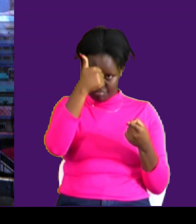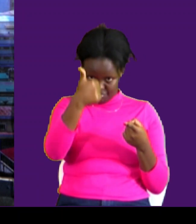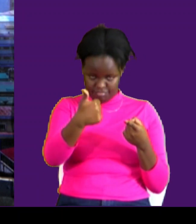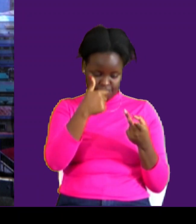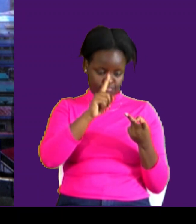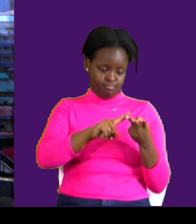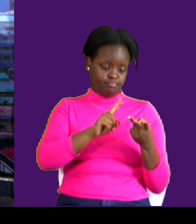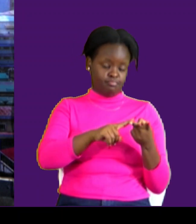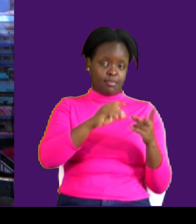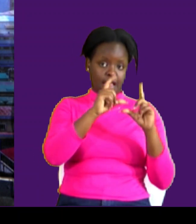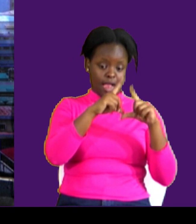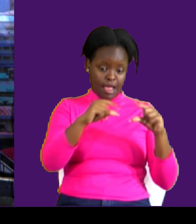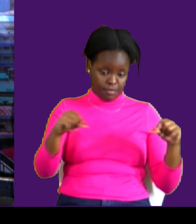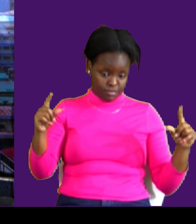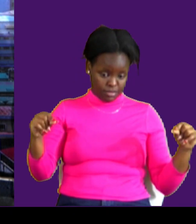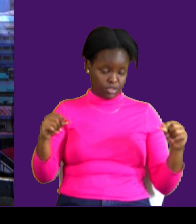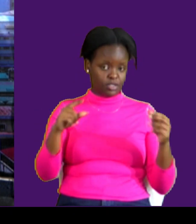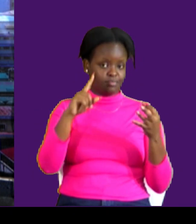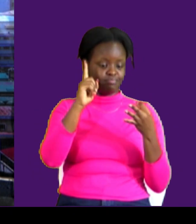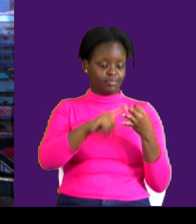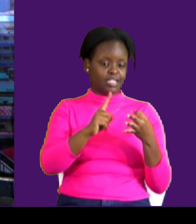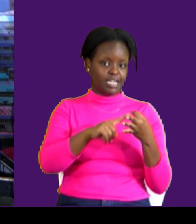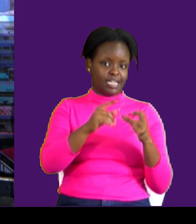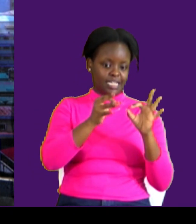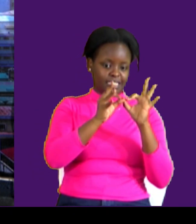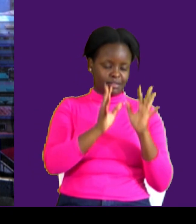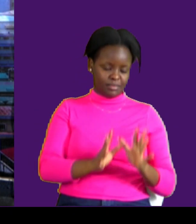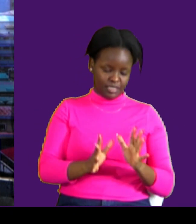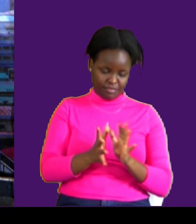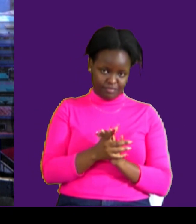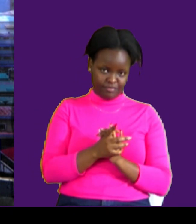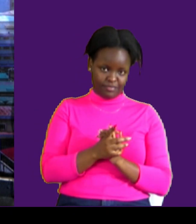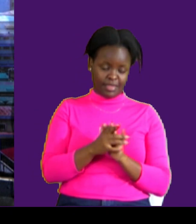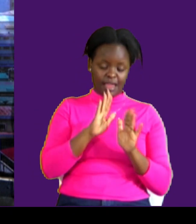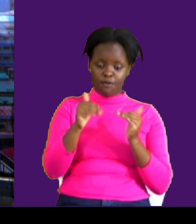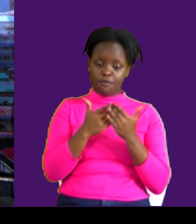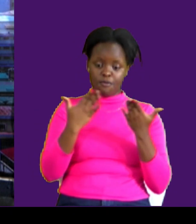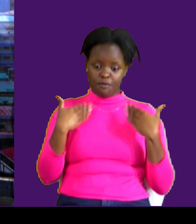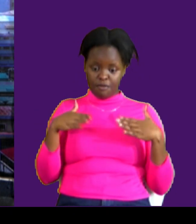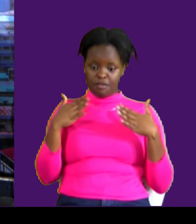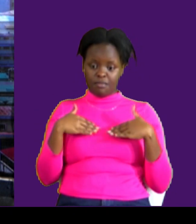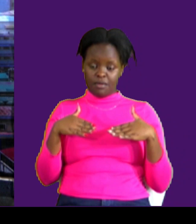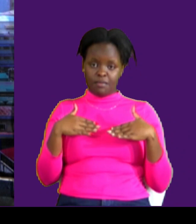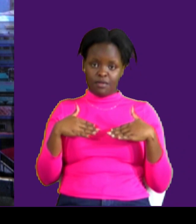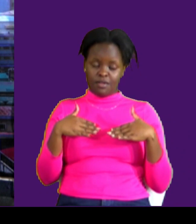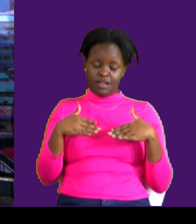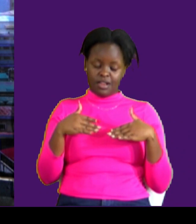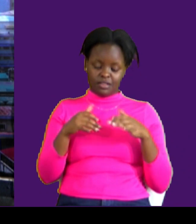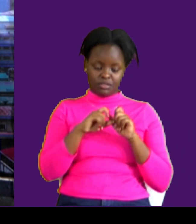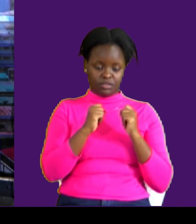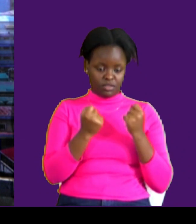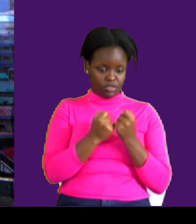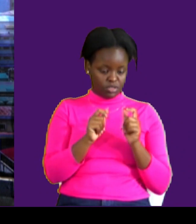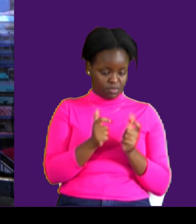incorporate captions, should incorporate sign language interpretation, so that everyone, whether on social media